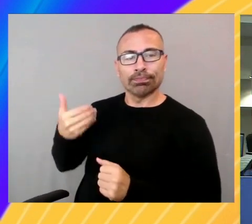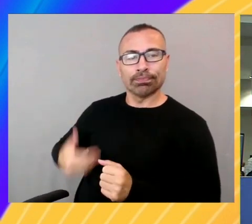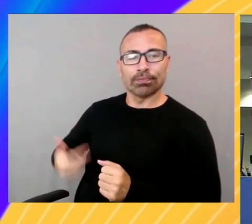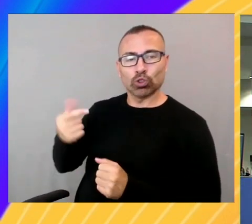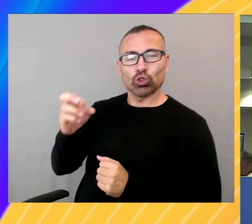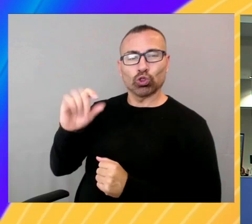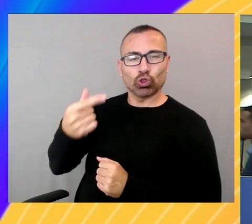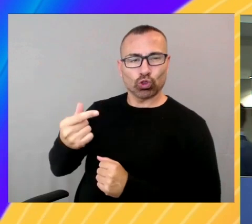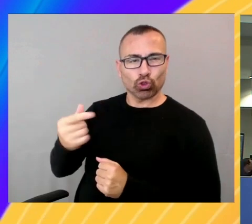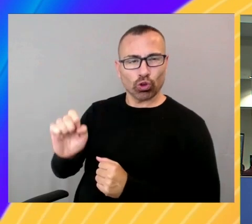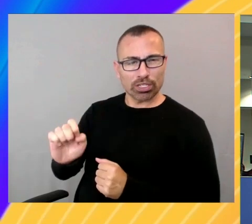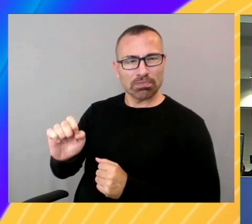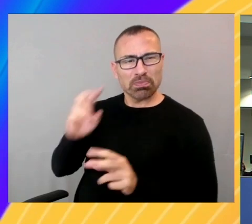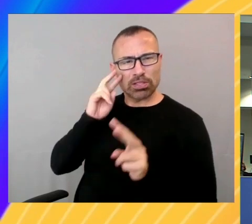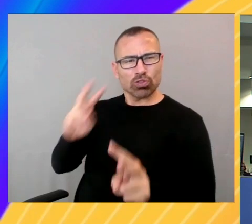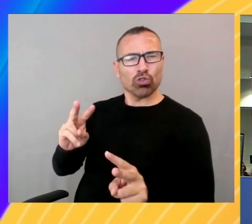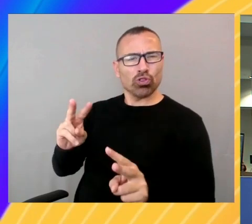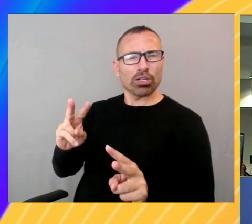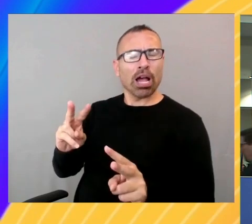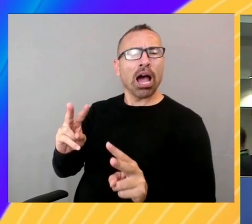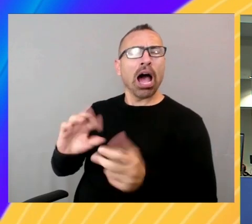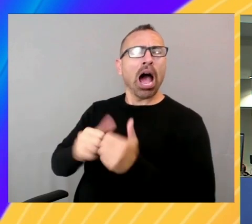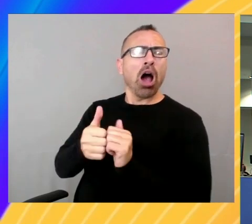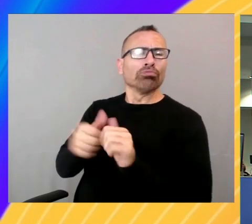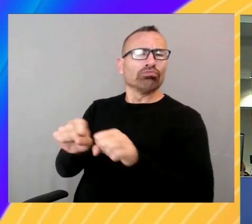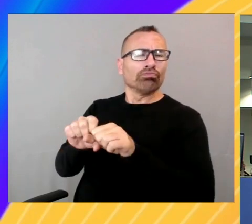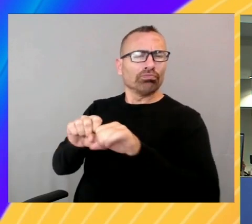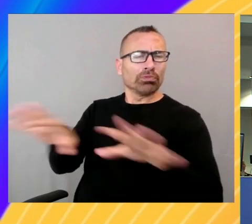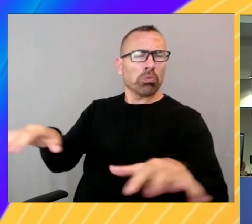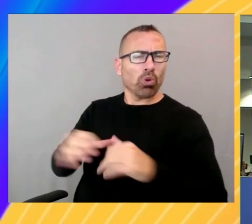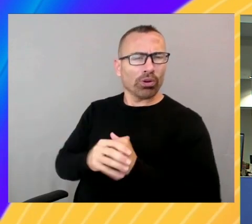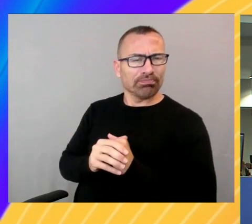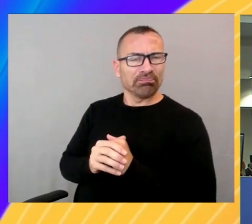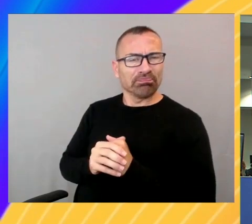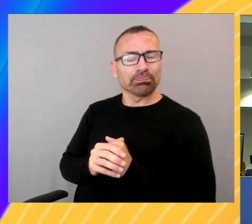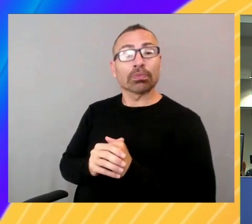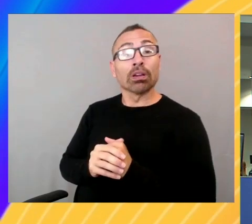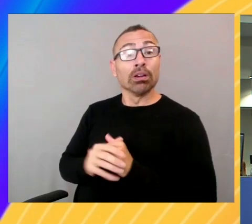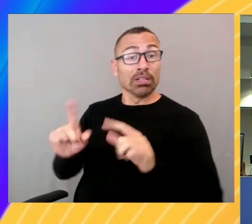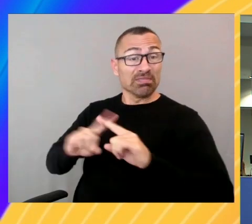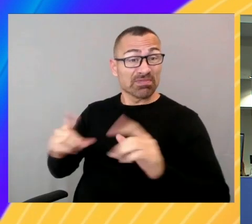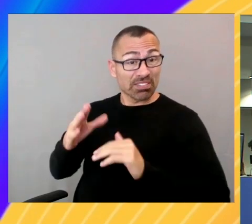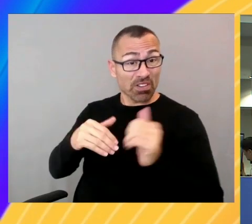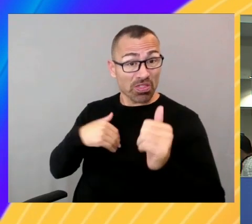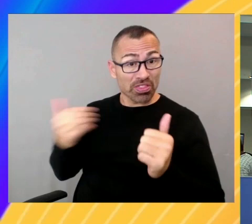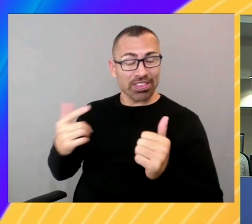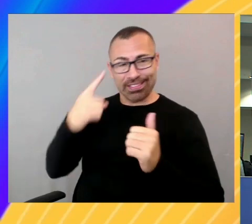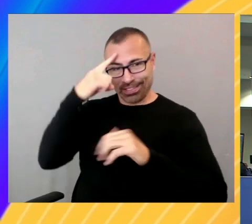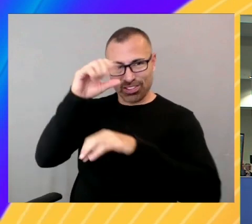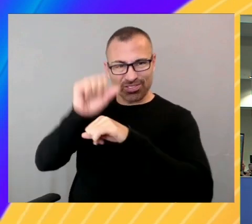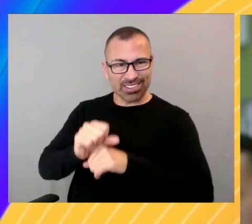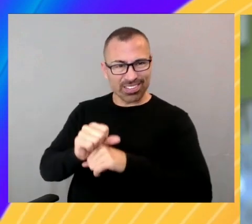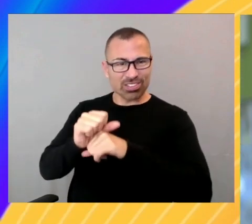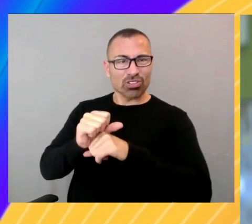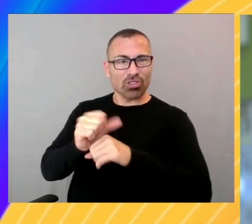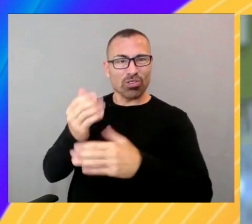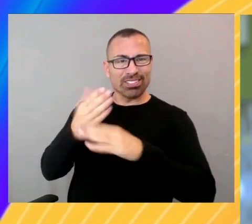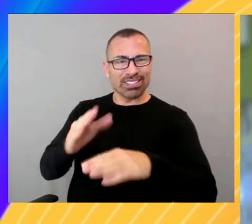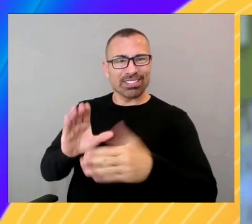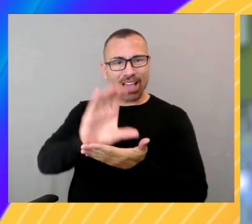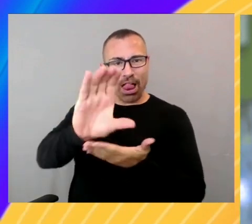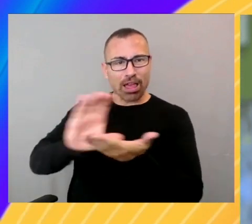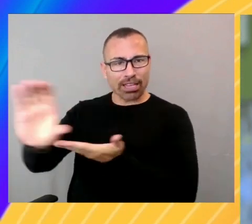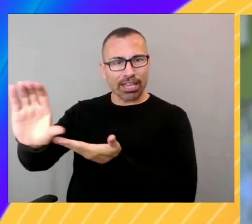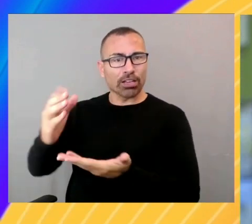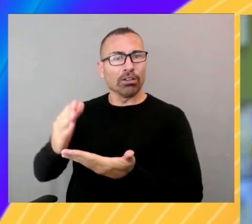Again, it's slightly different than you think of the traditional like delegating an actual AWS service there. It's, you know, if you're wanting to do